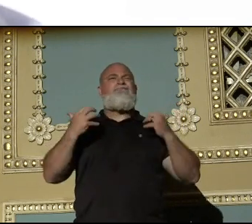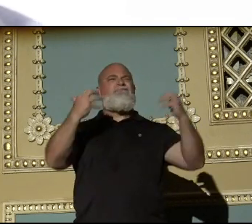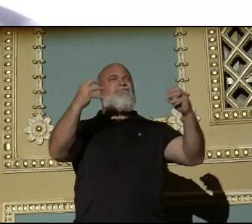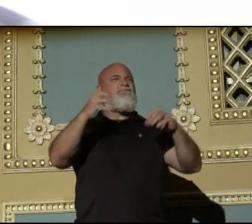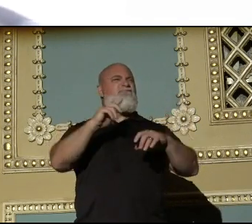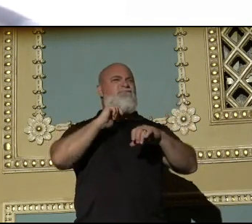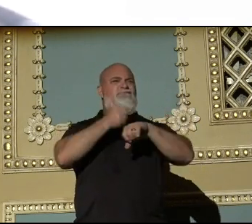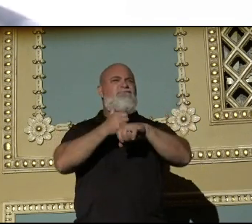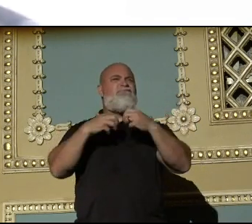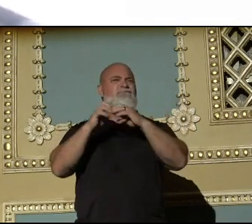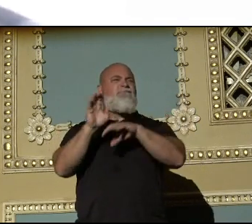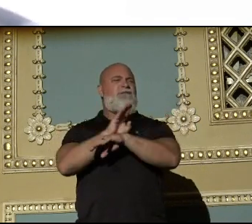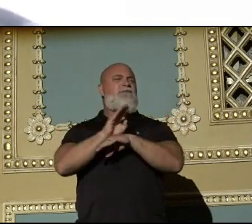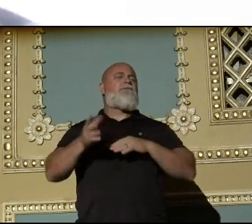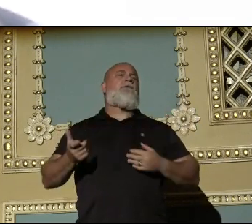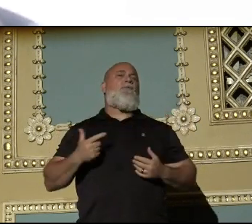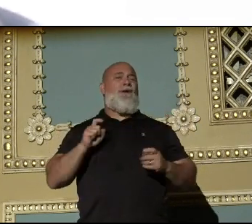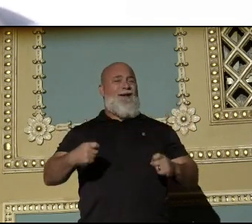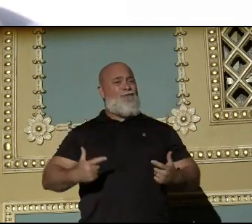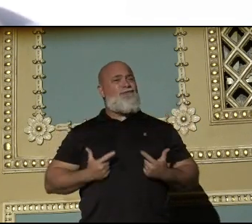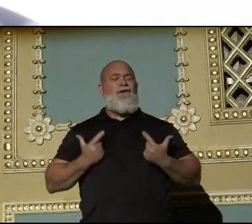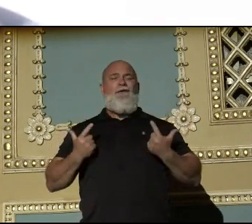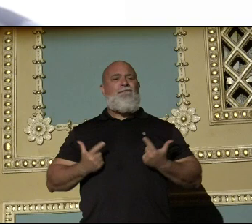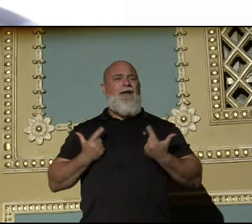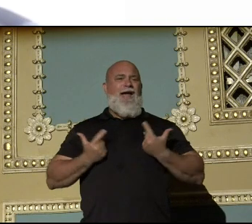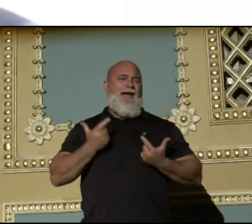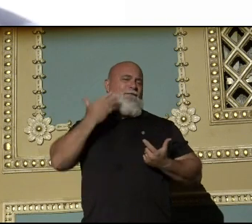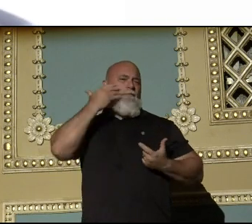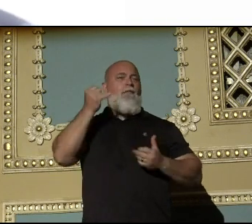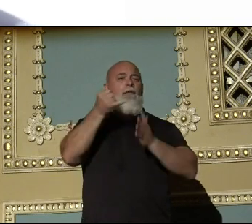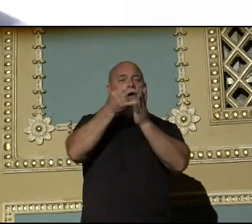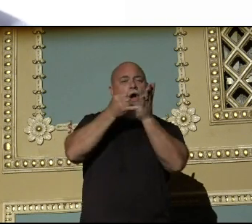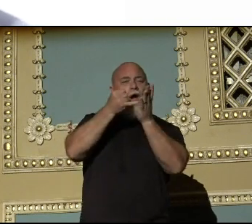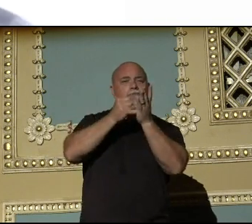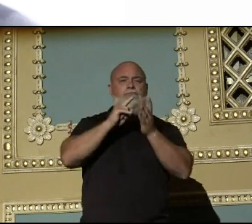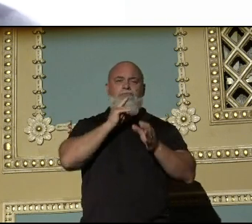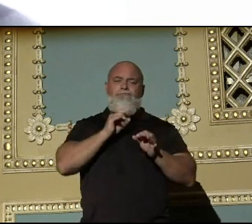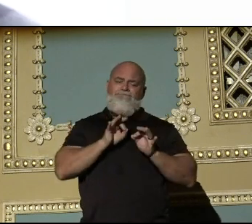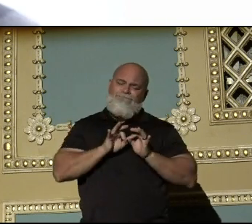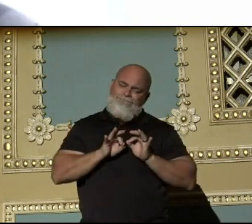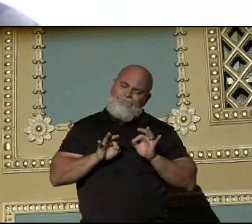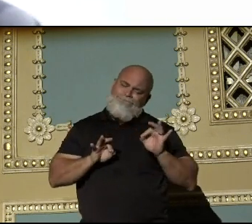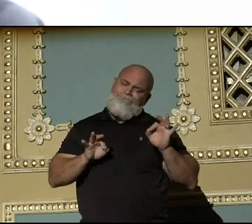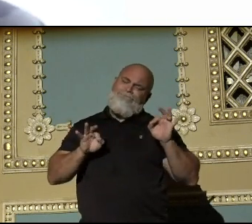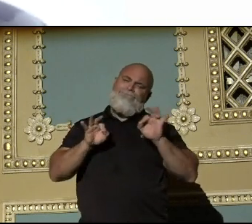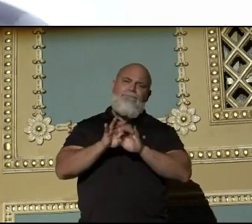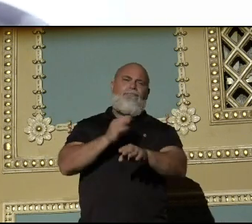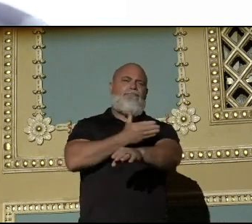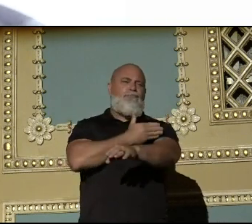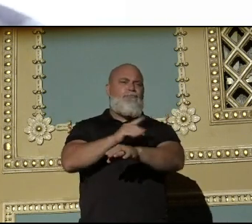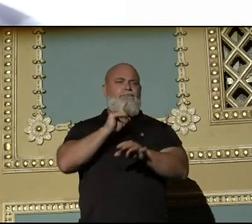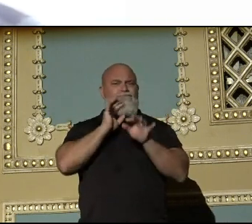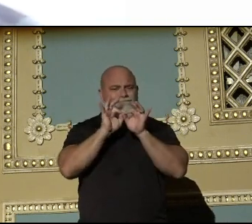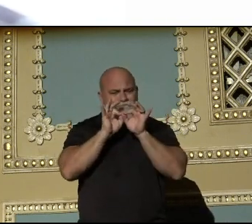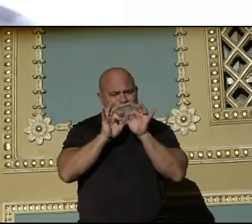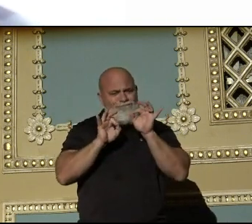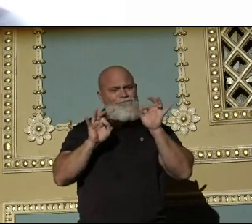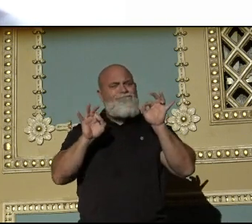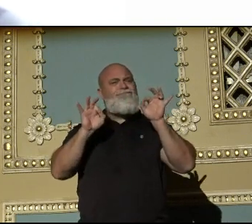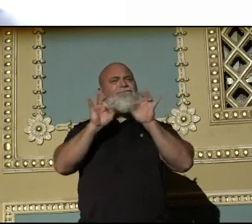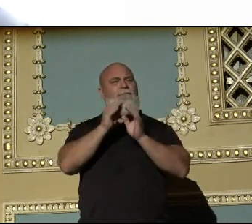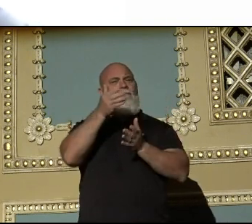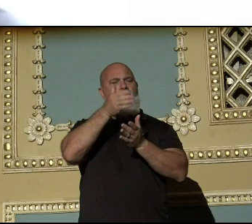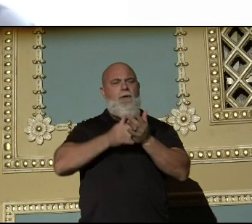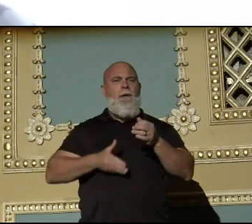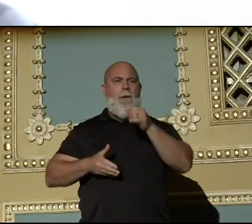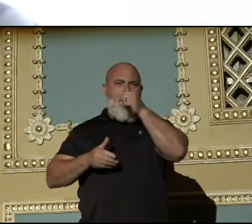And we have to survive because the arts are essential. Art and music are essential right now. They help